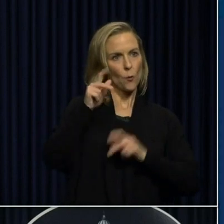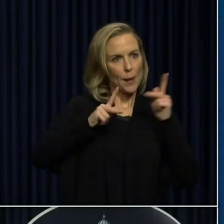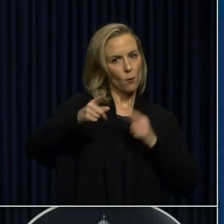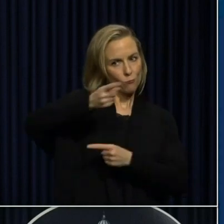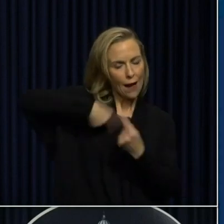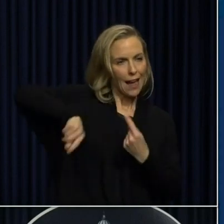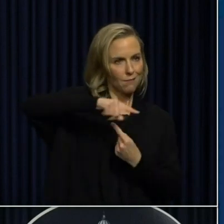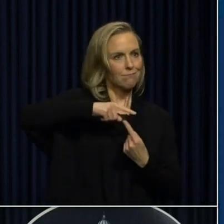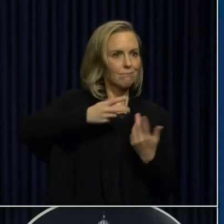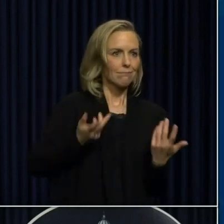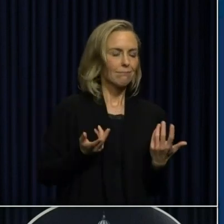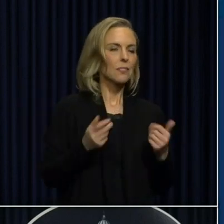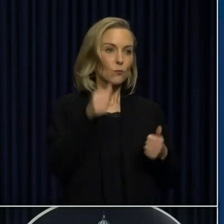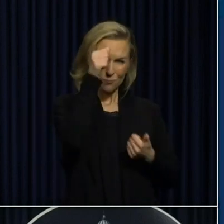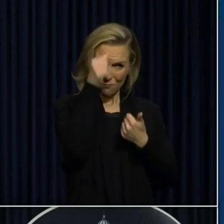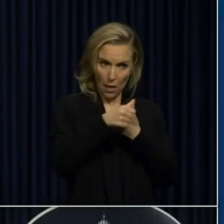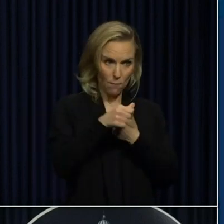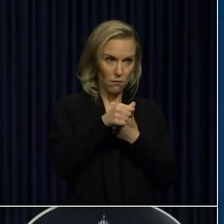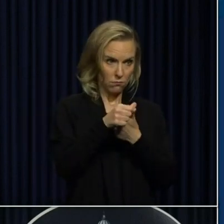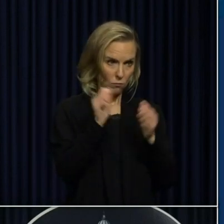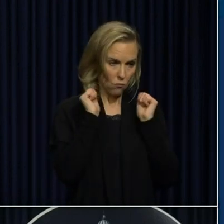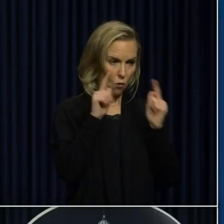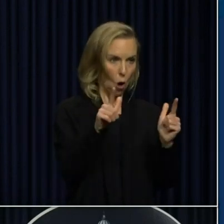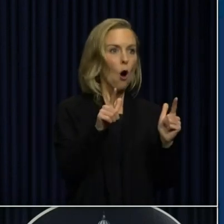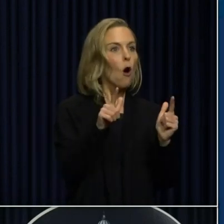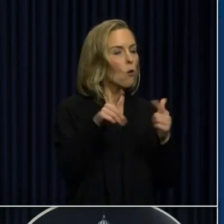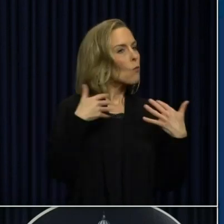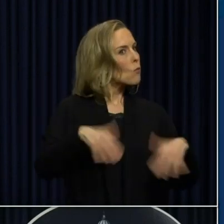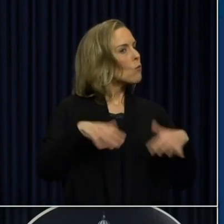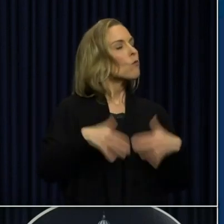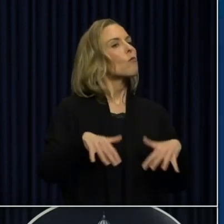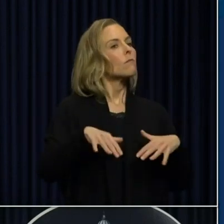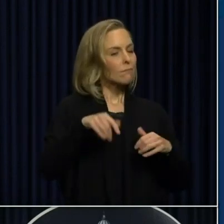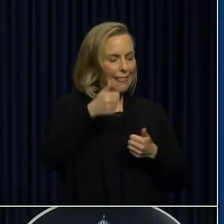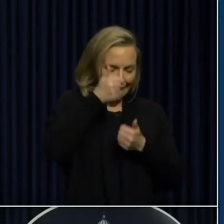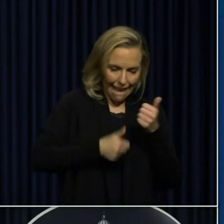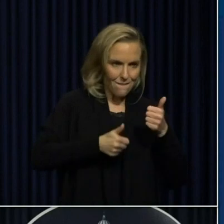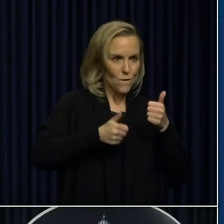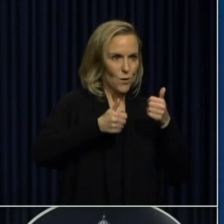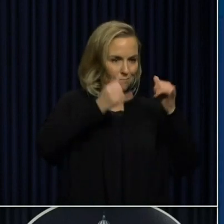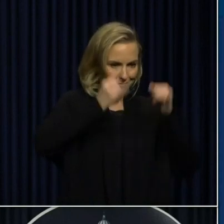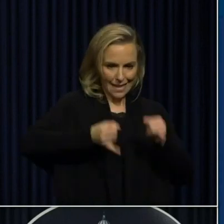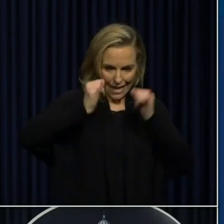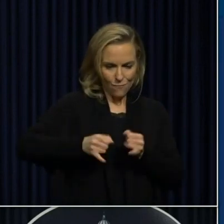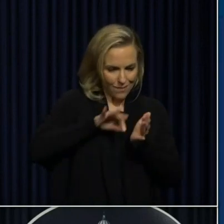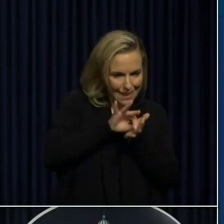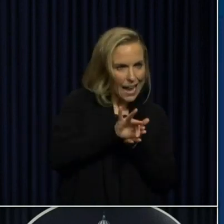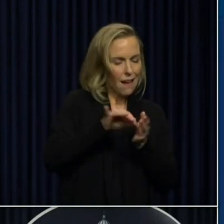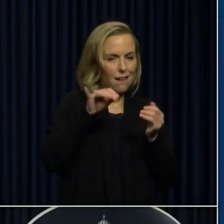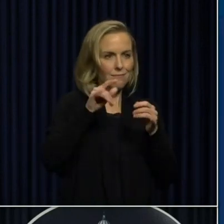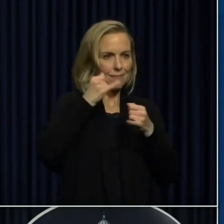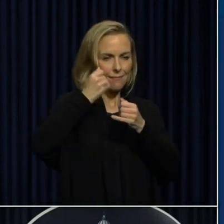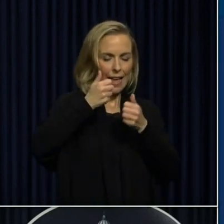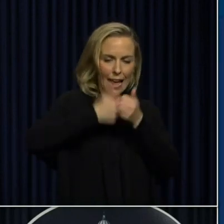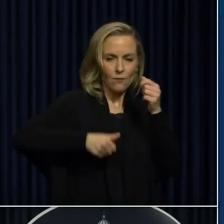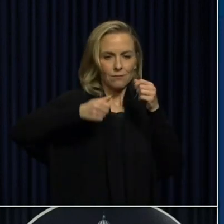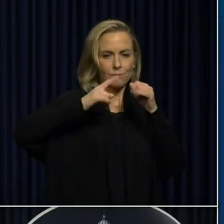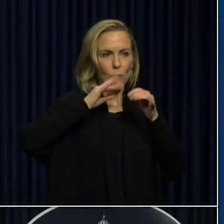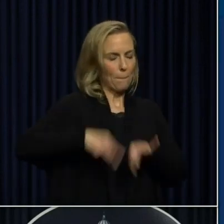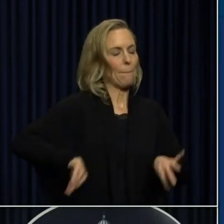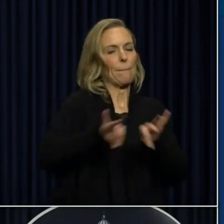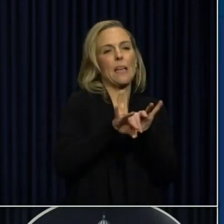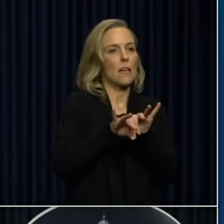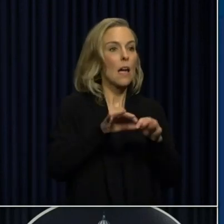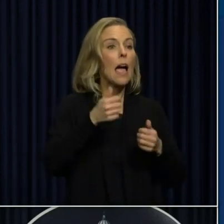us. Remember, everybody counts. Everybody matters in this battle against the coronavirus. What